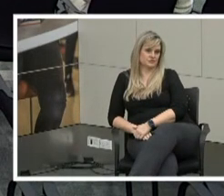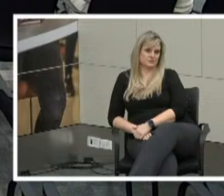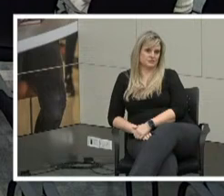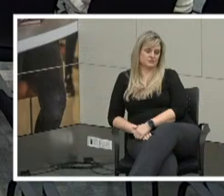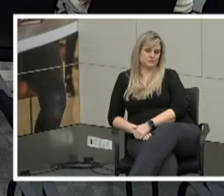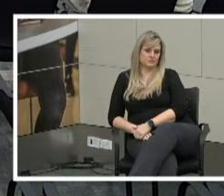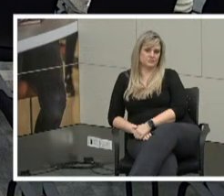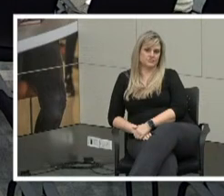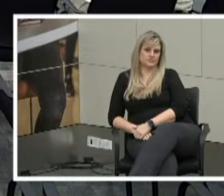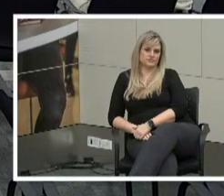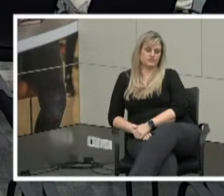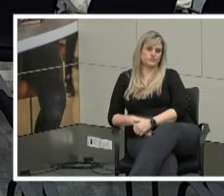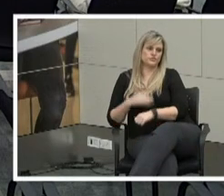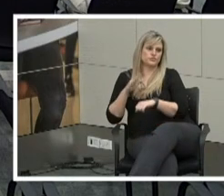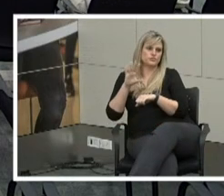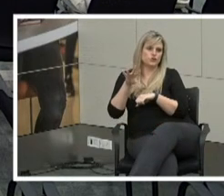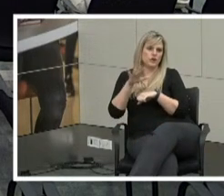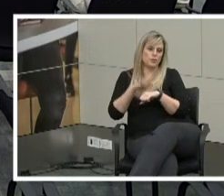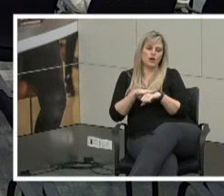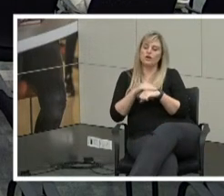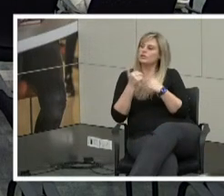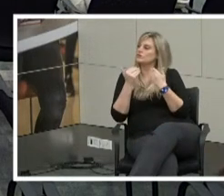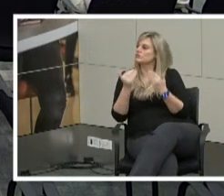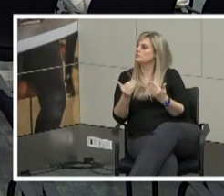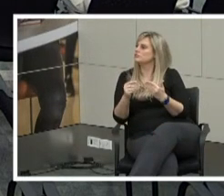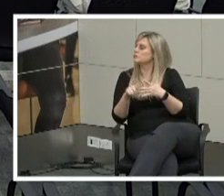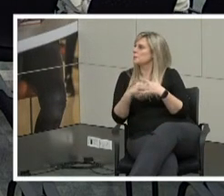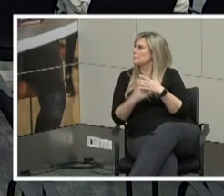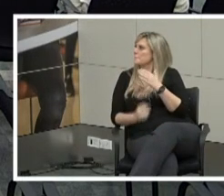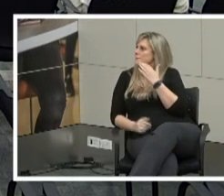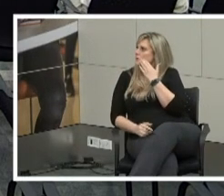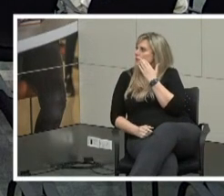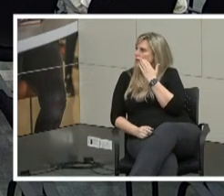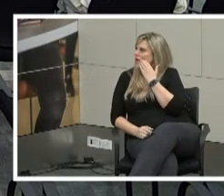Sonia Lucas Roberts please turn your camera on you may